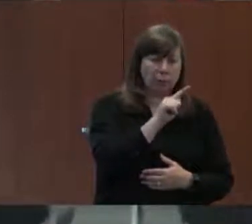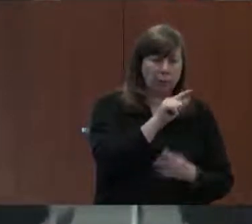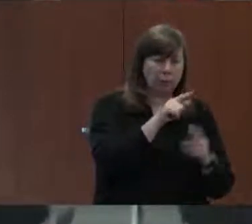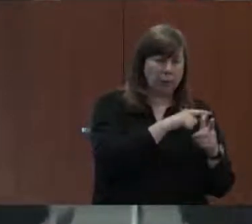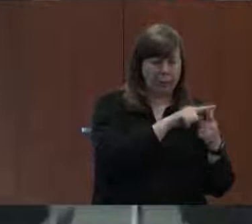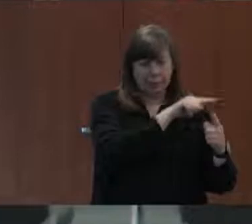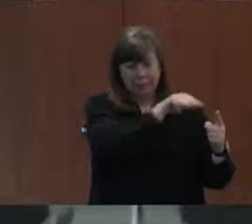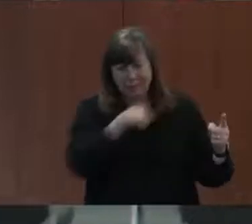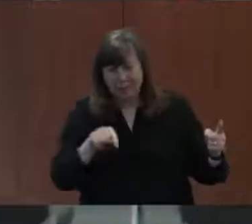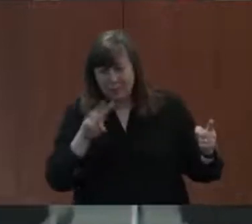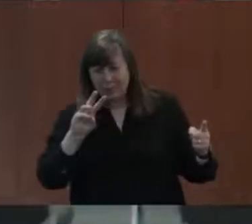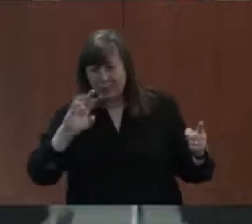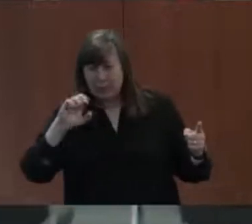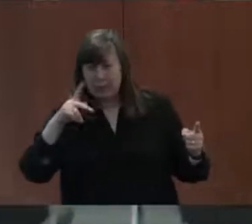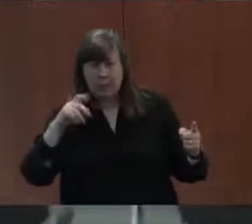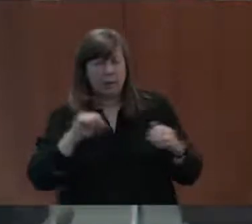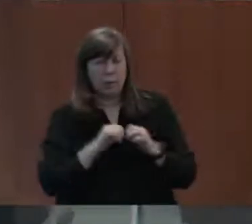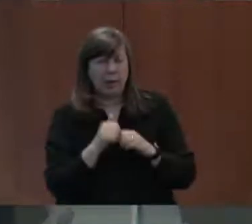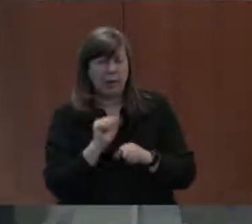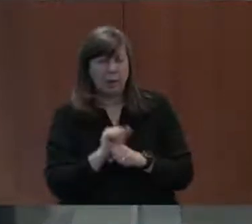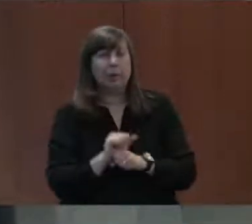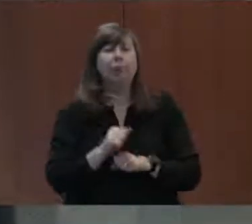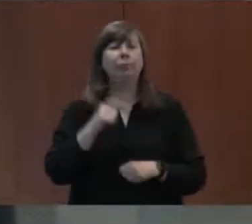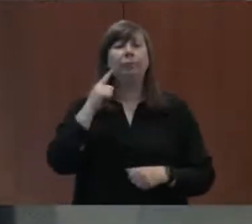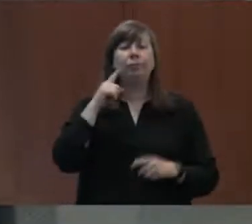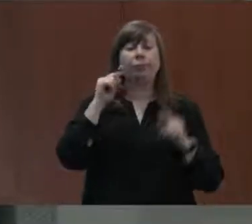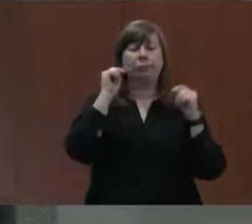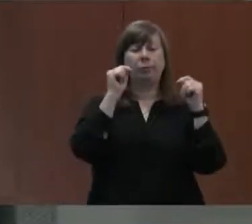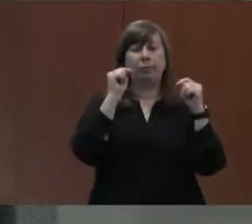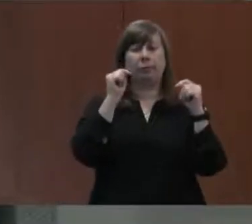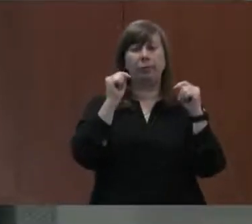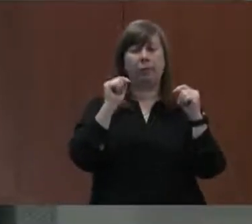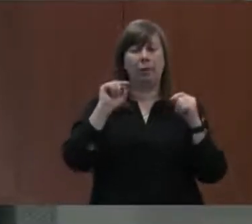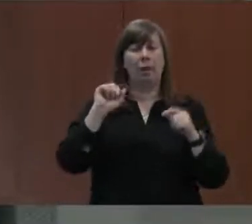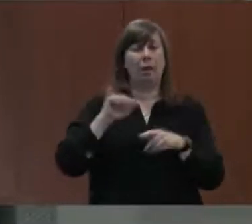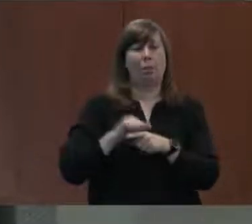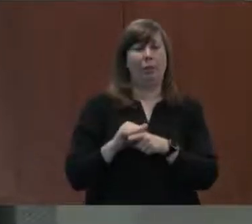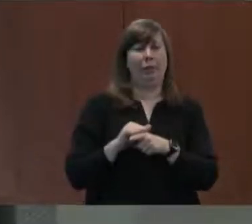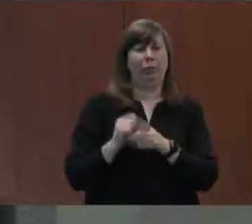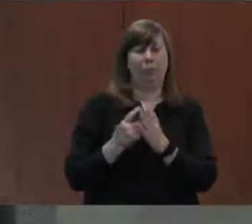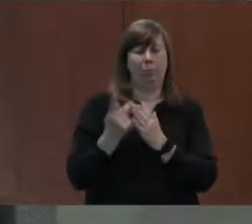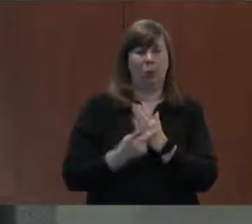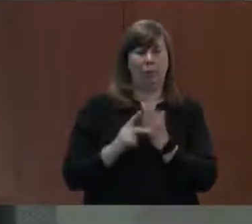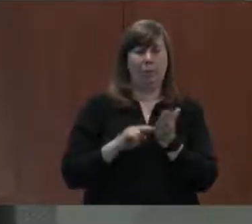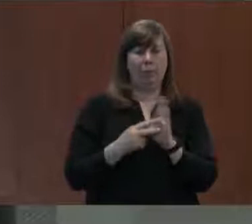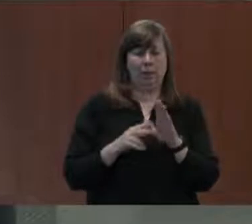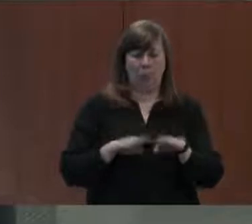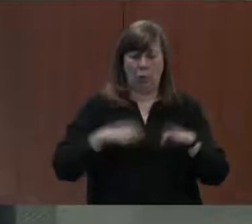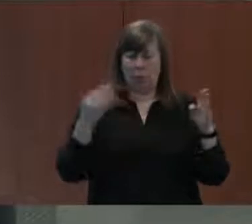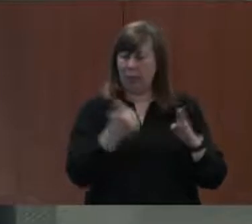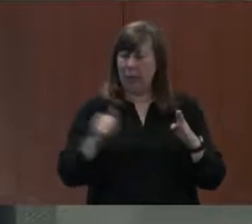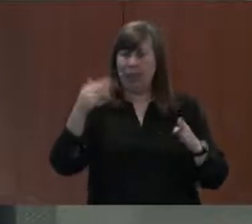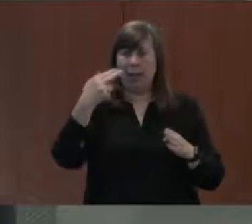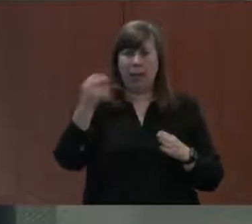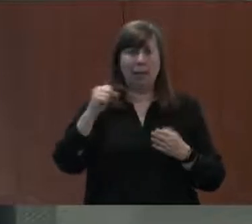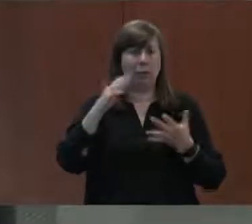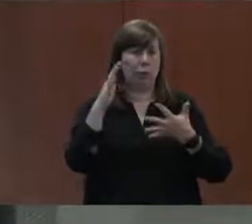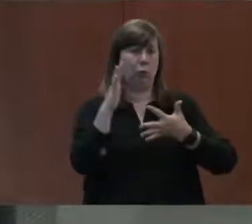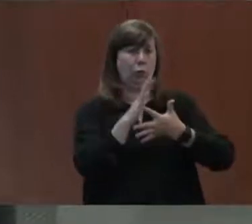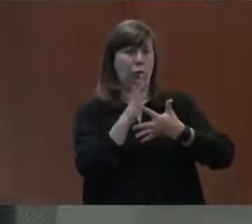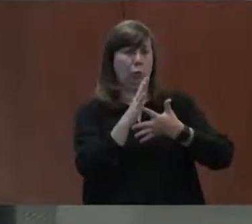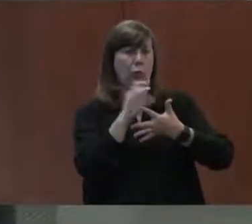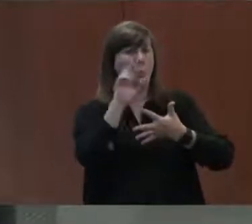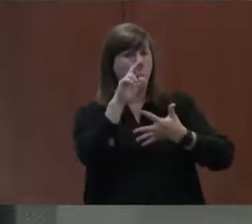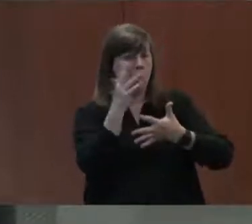to WCPS, or how does that work? So for the Tutoring Apprenticeship Program, it will be open to any high school junior